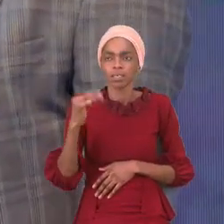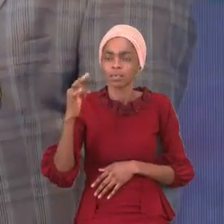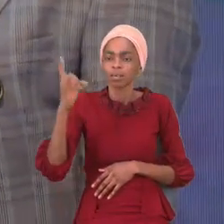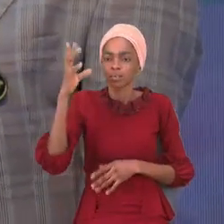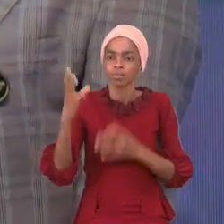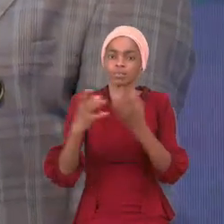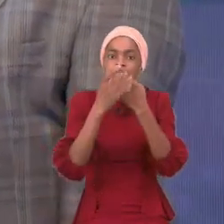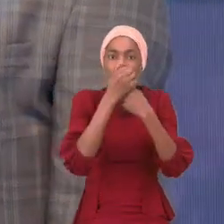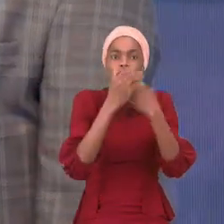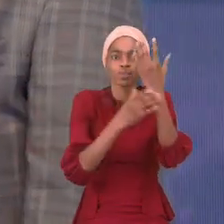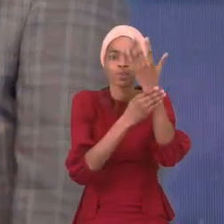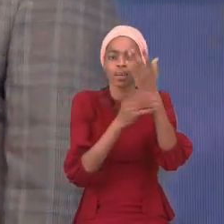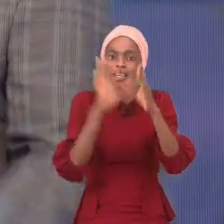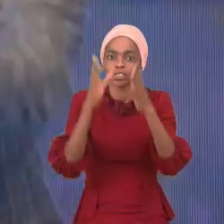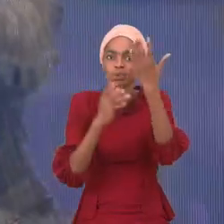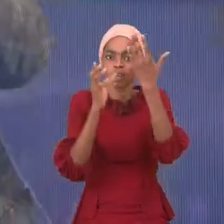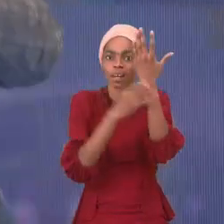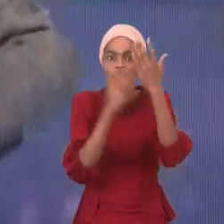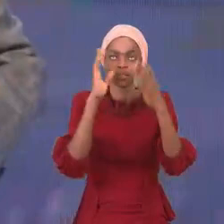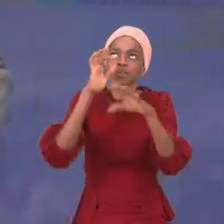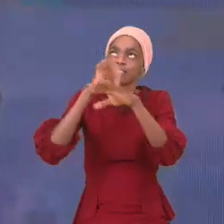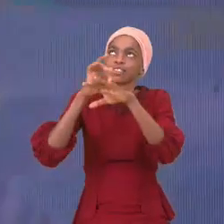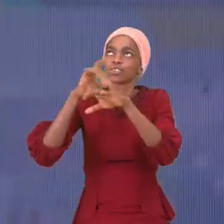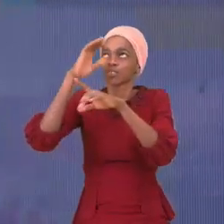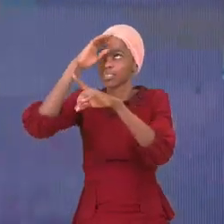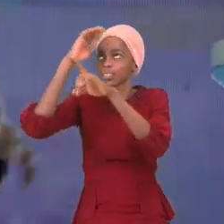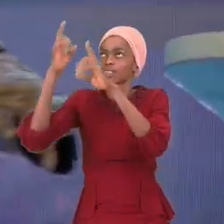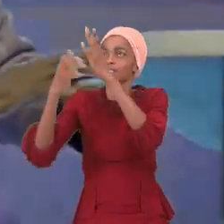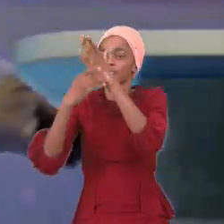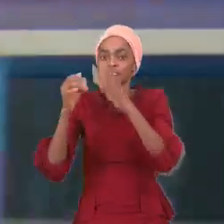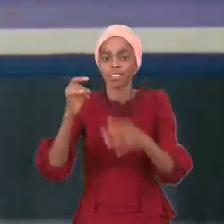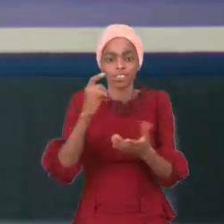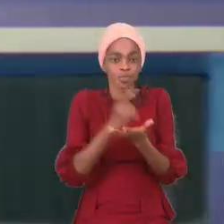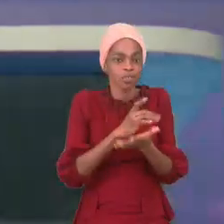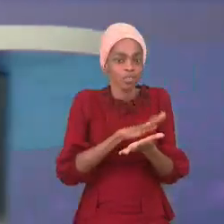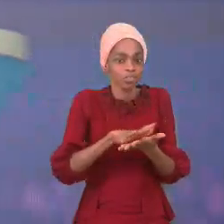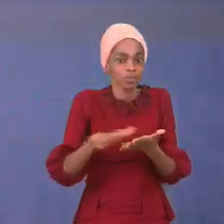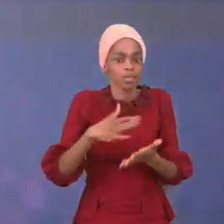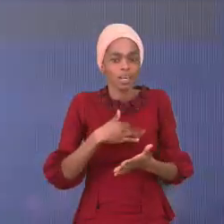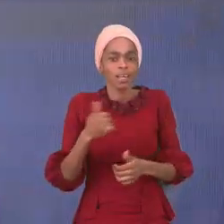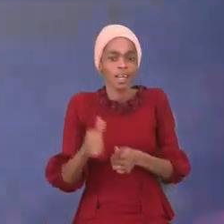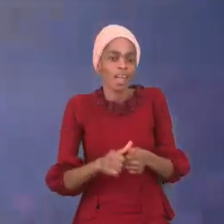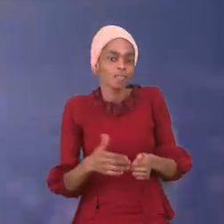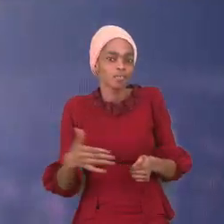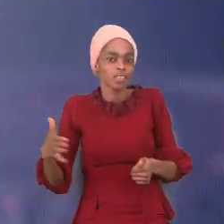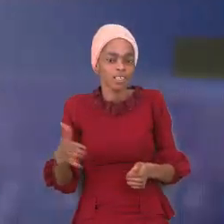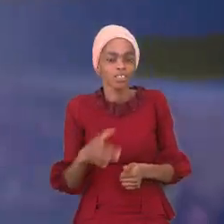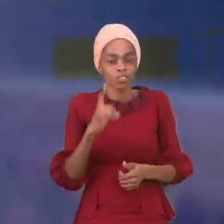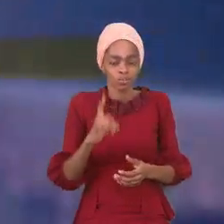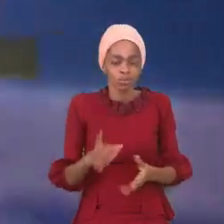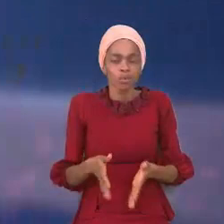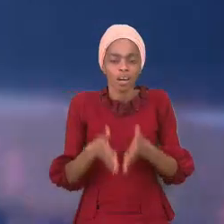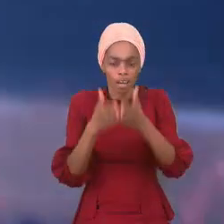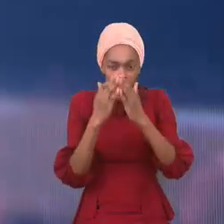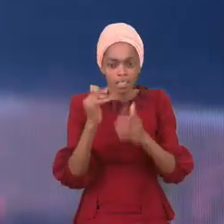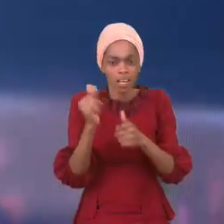Your hand will touch his hand supernaturally. And then everything you are asking for, everything